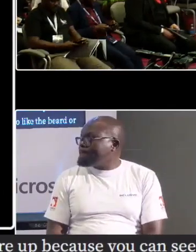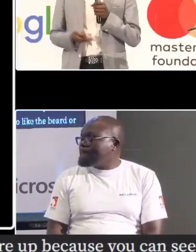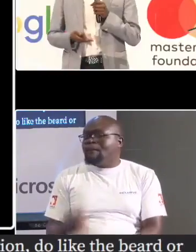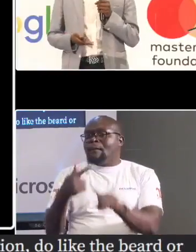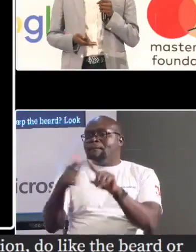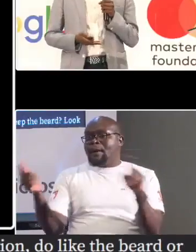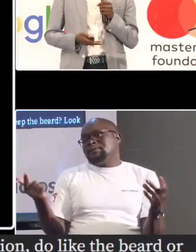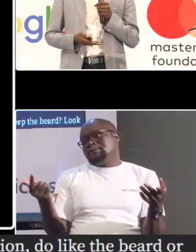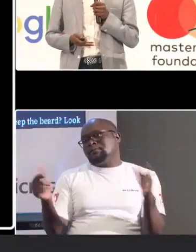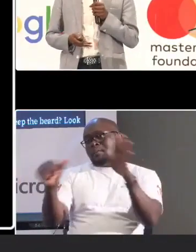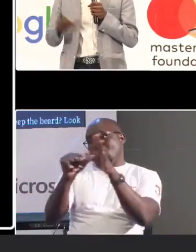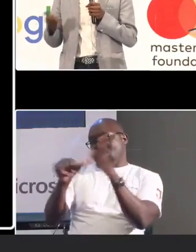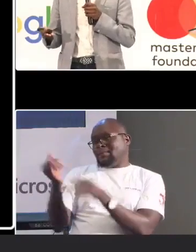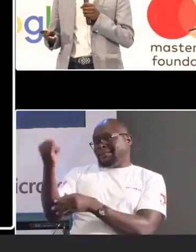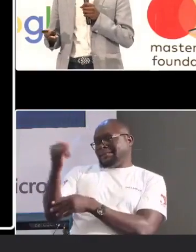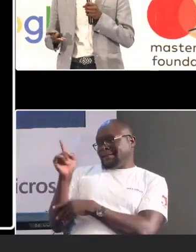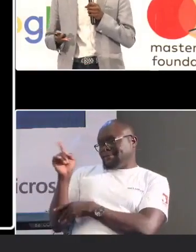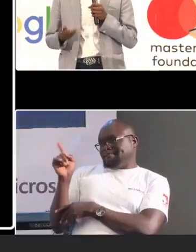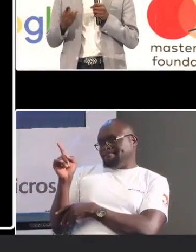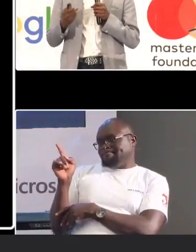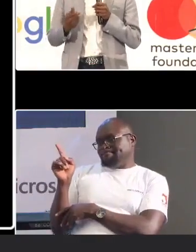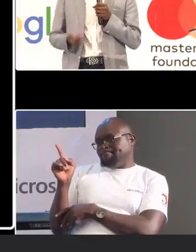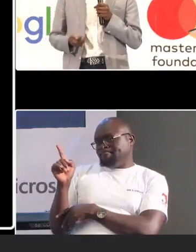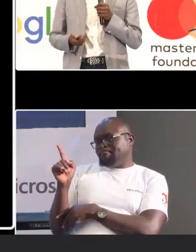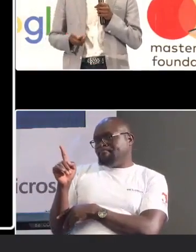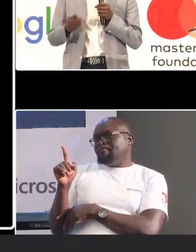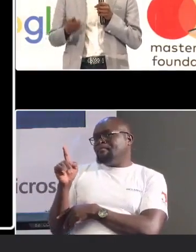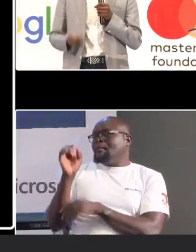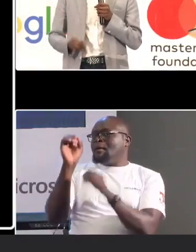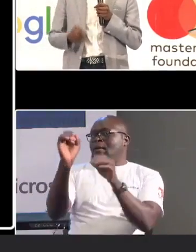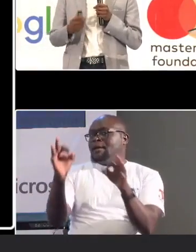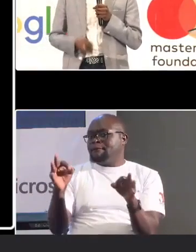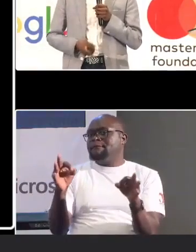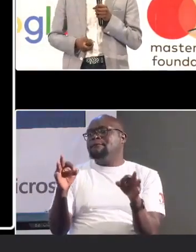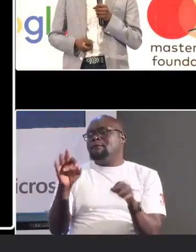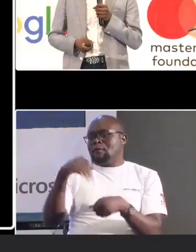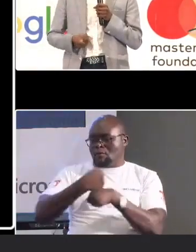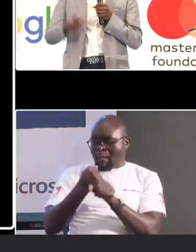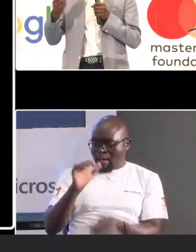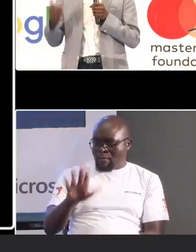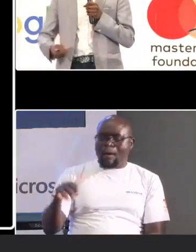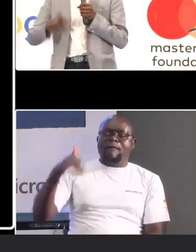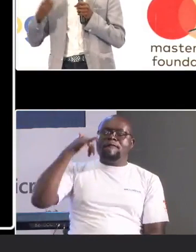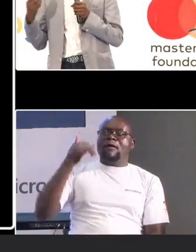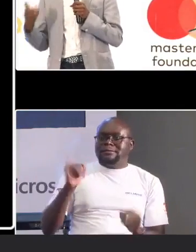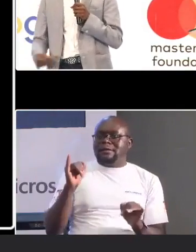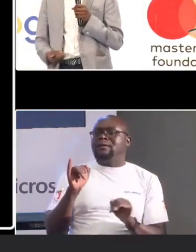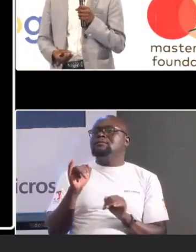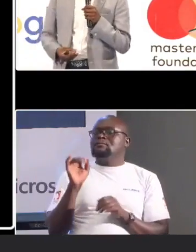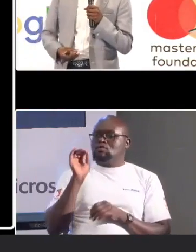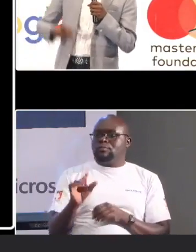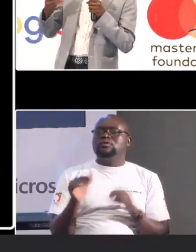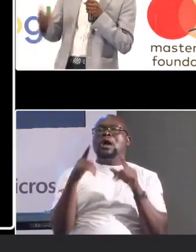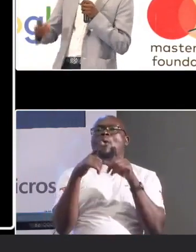But there is a problem with design, and I can prove it to you. So if you pull out your smartphone and you type in the word